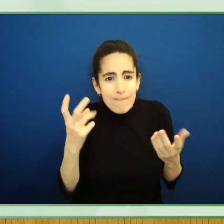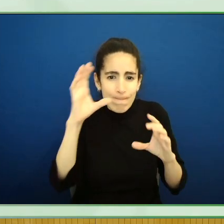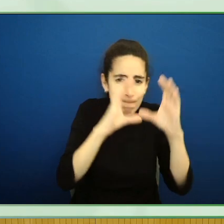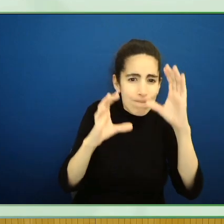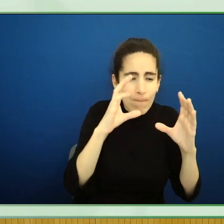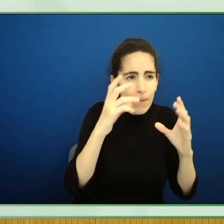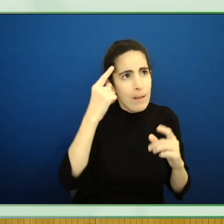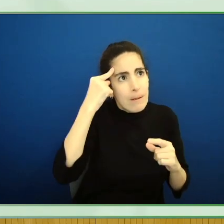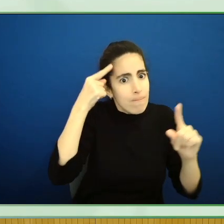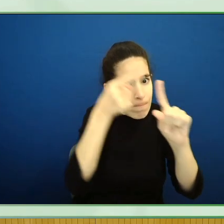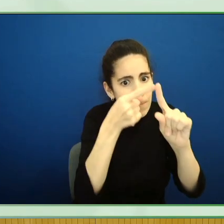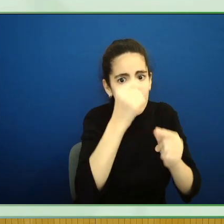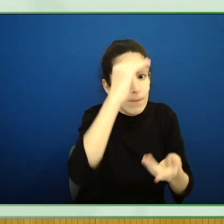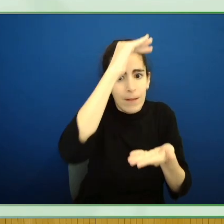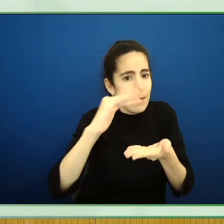resources.